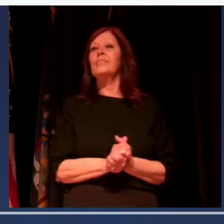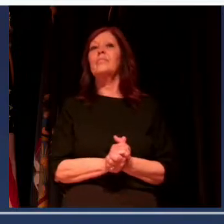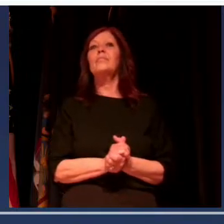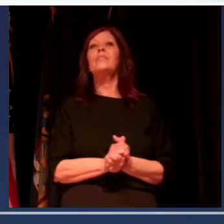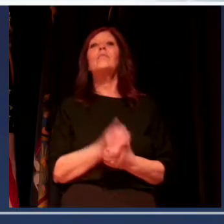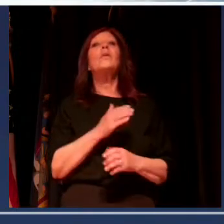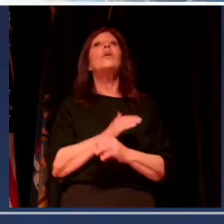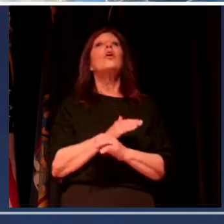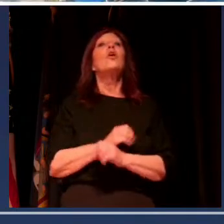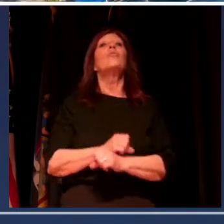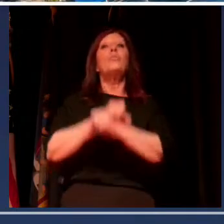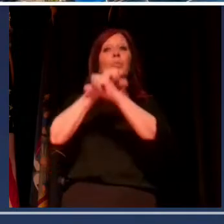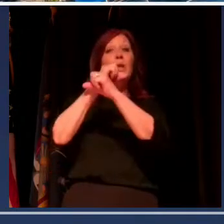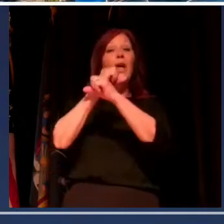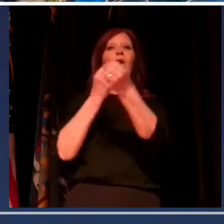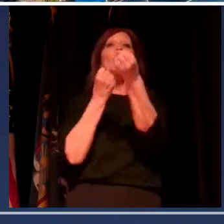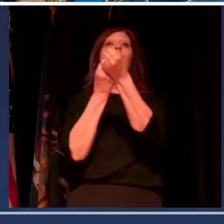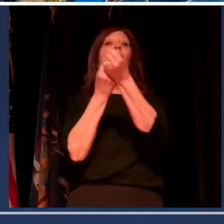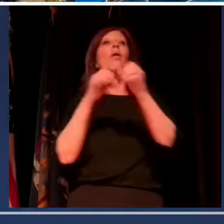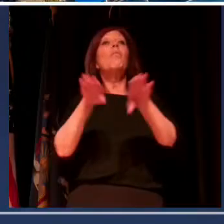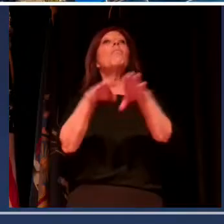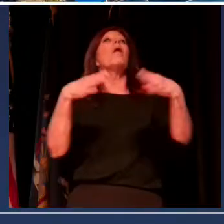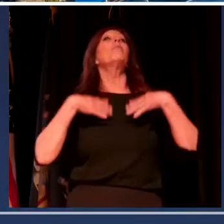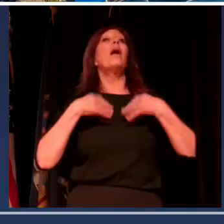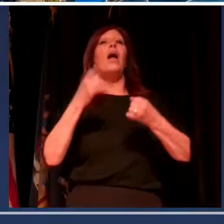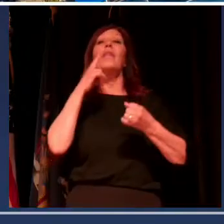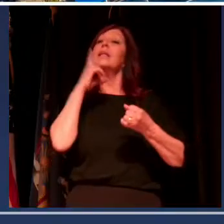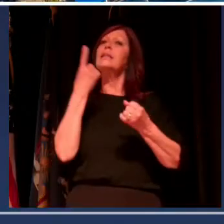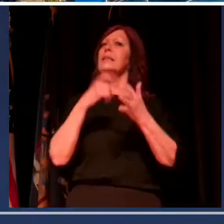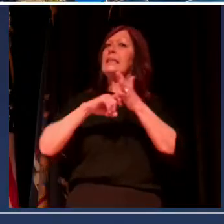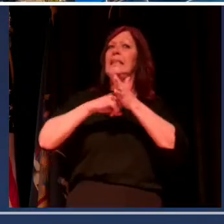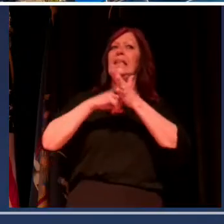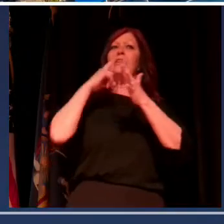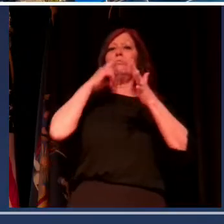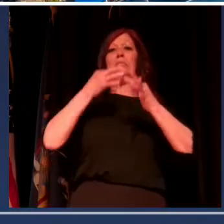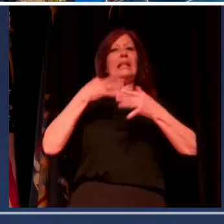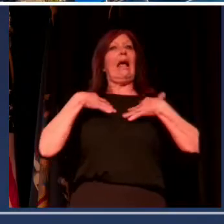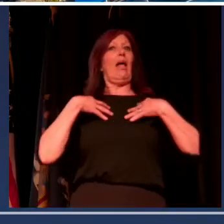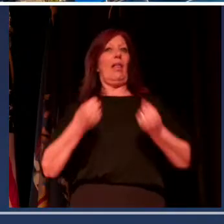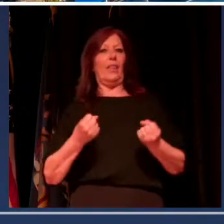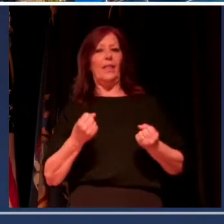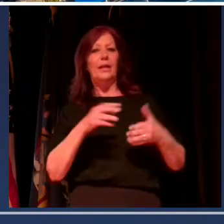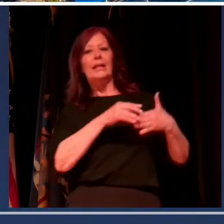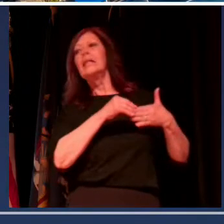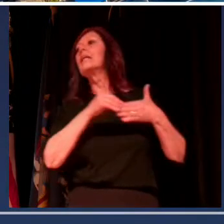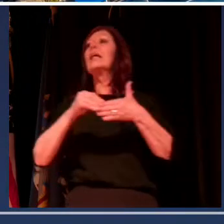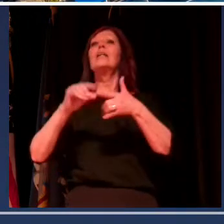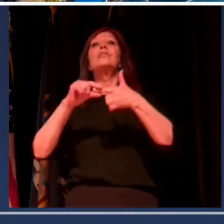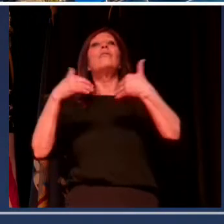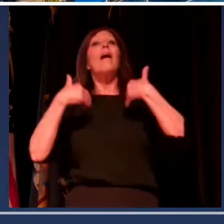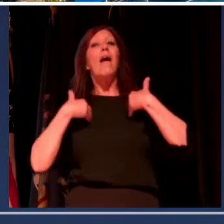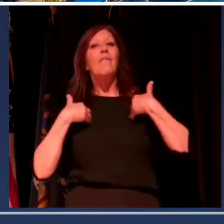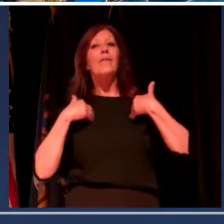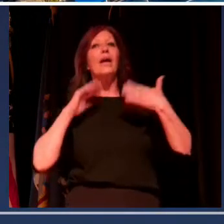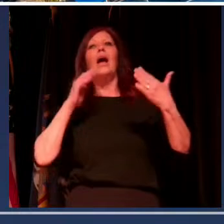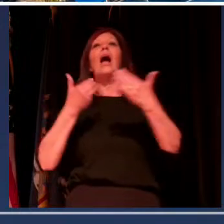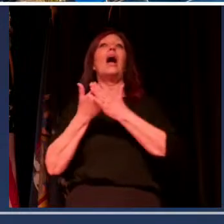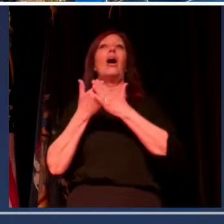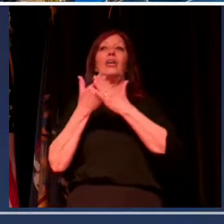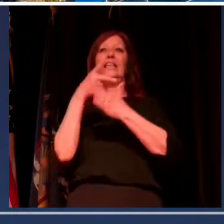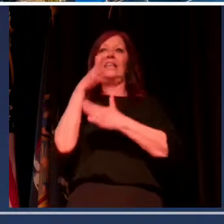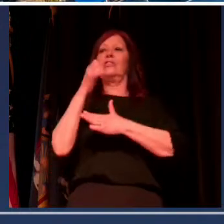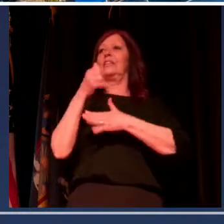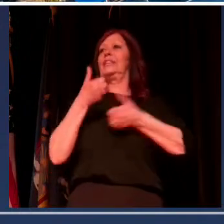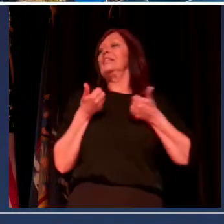Protecting and promoting the public's health is a key component of the social determinants of health, the guiding force behind our Livable Erie's efforts, and